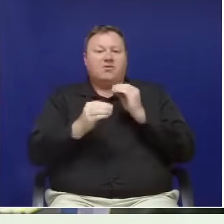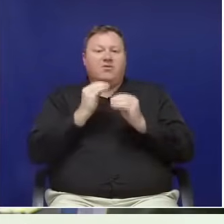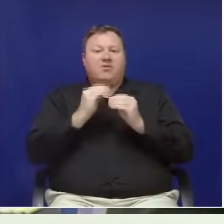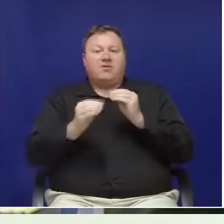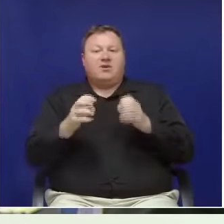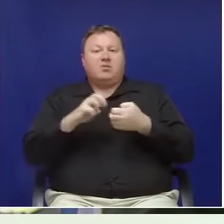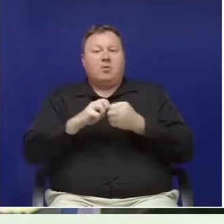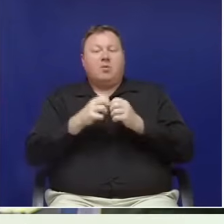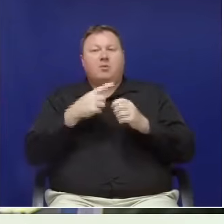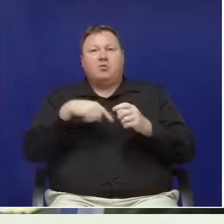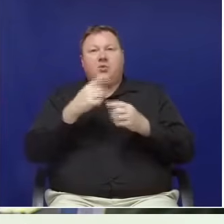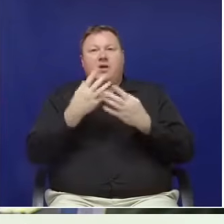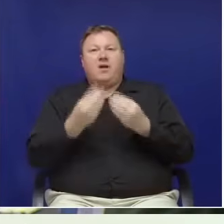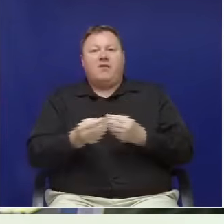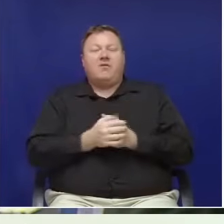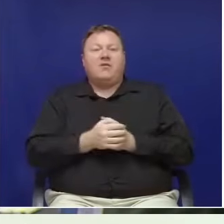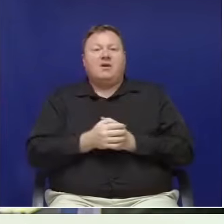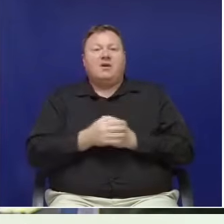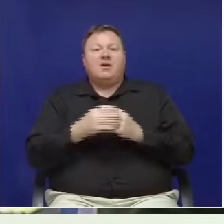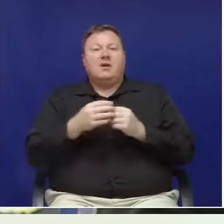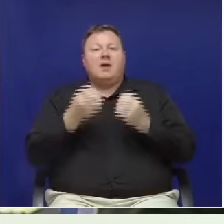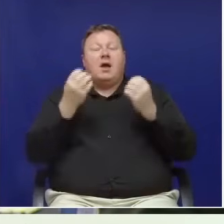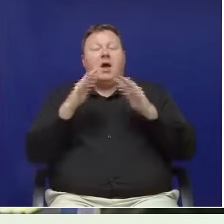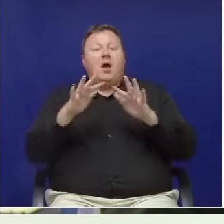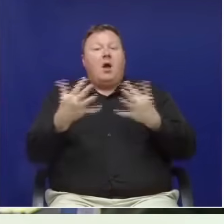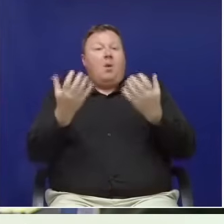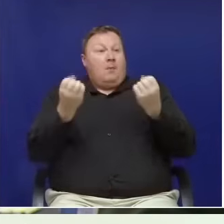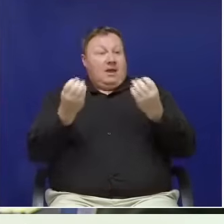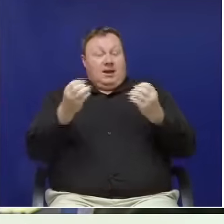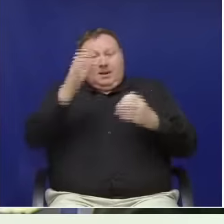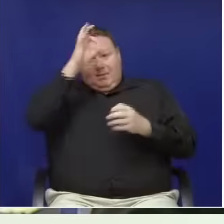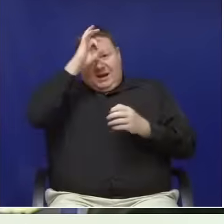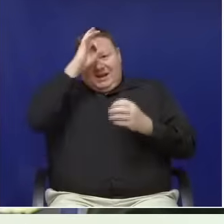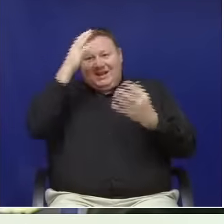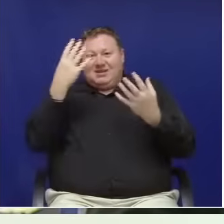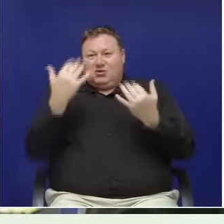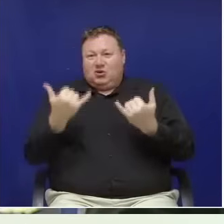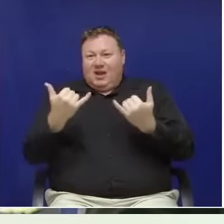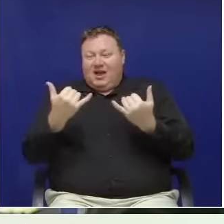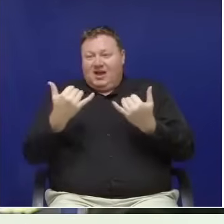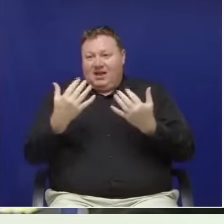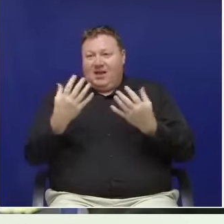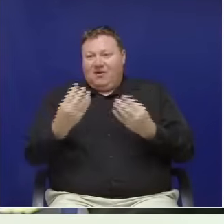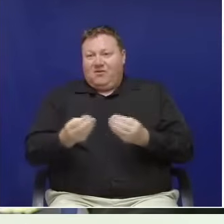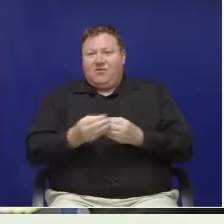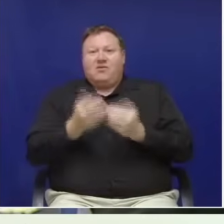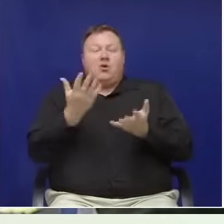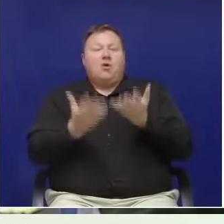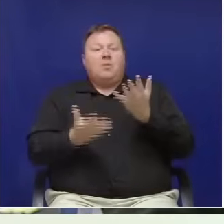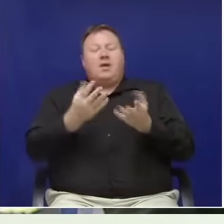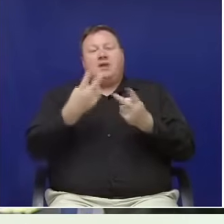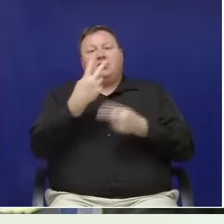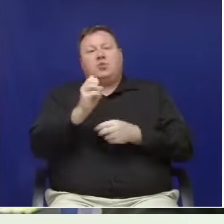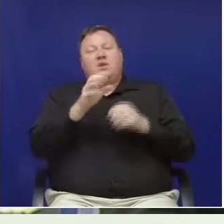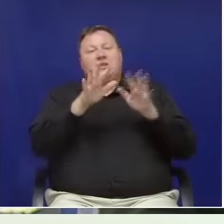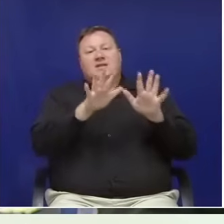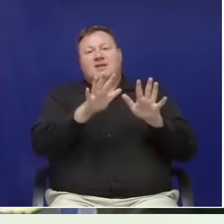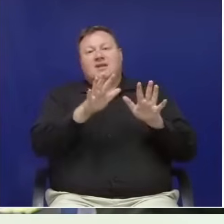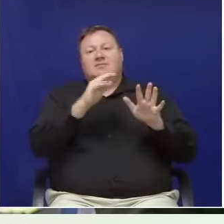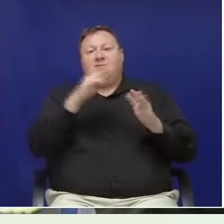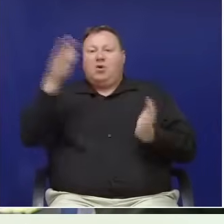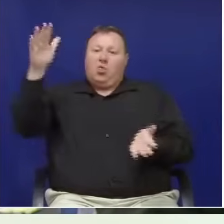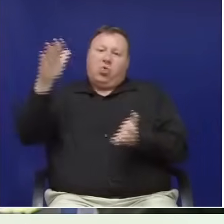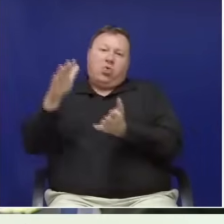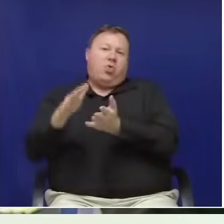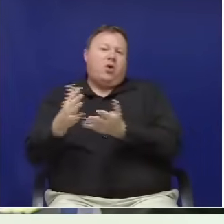The number of officers that we have today is less than what we had in 2010. So you can see the gap